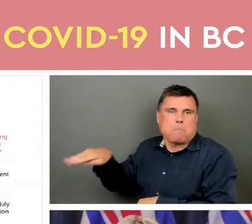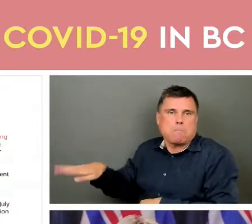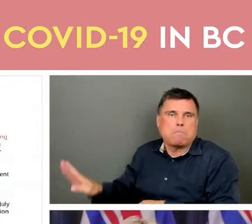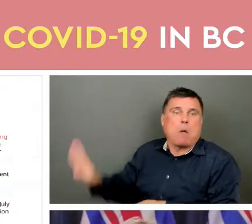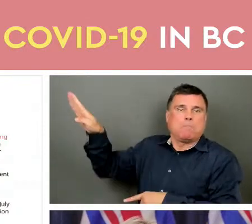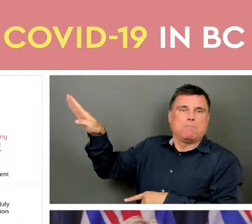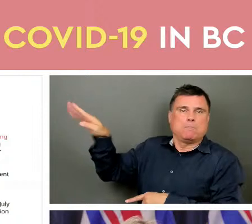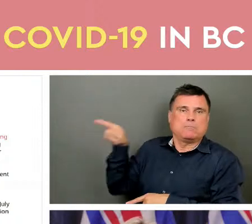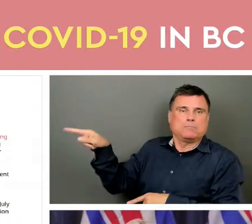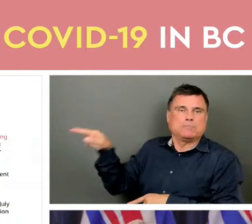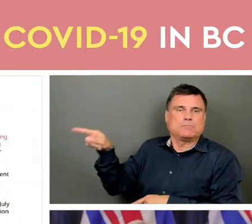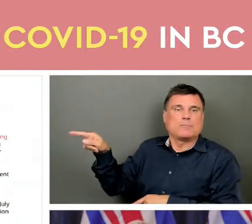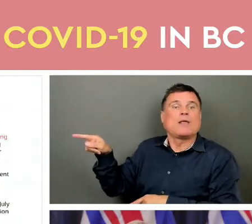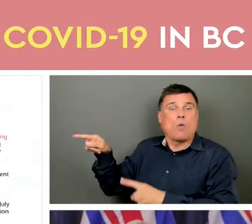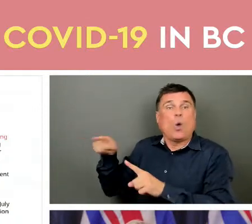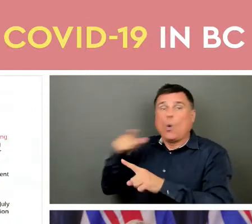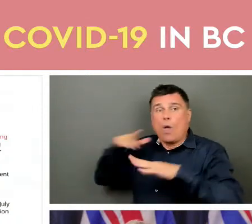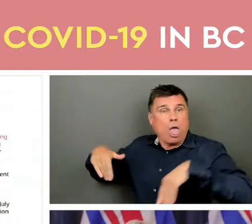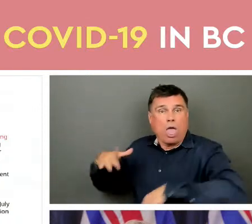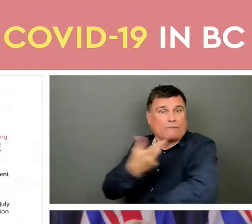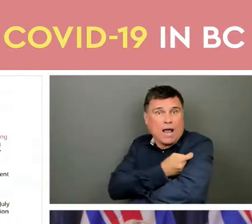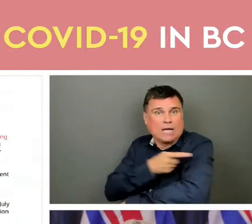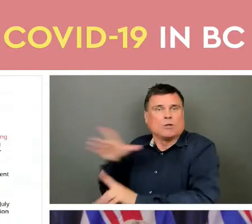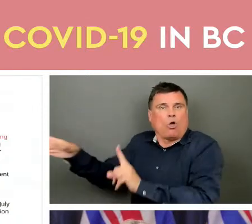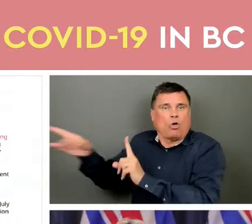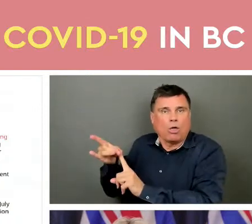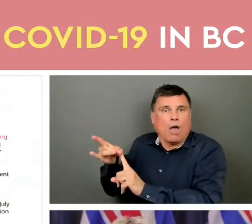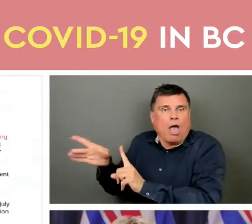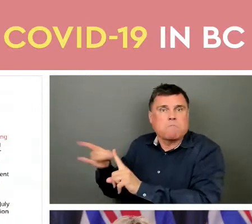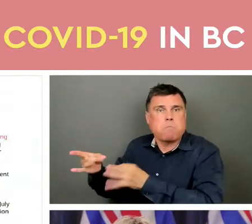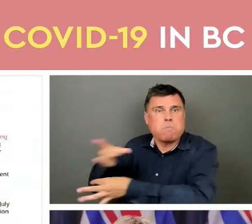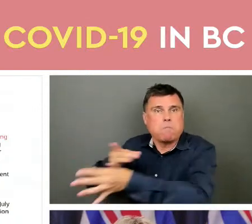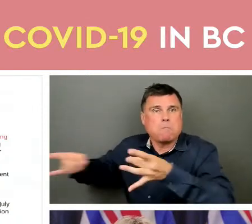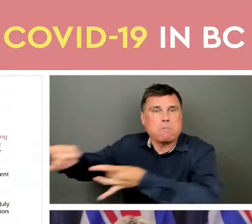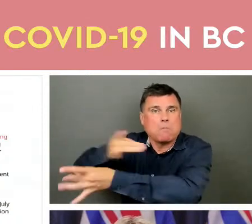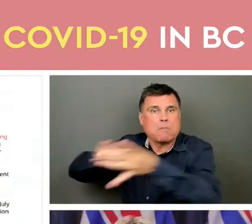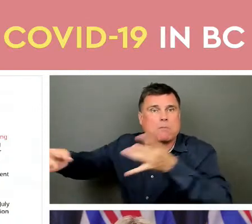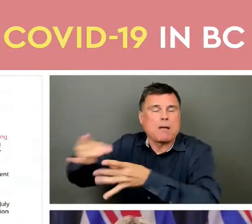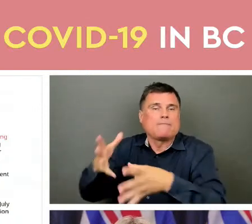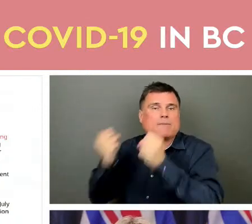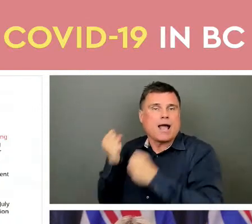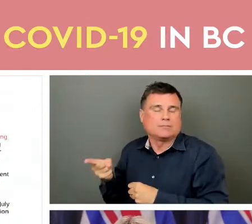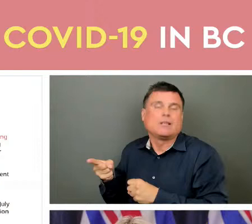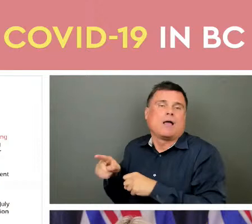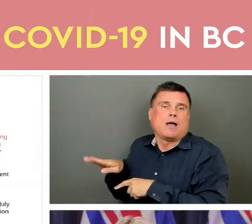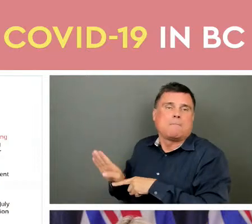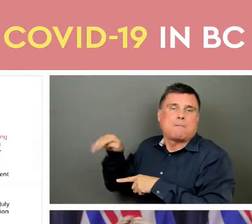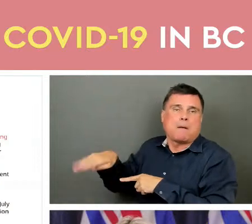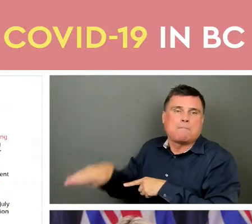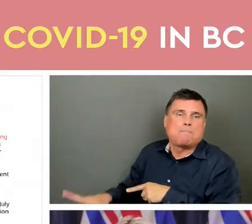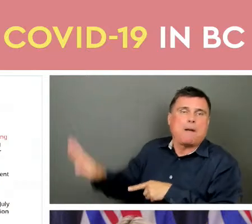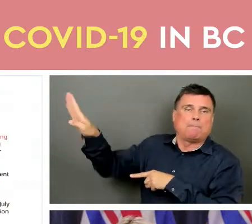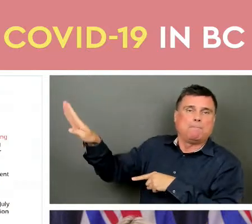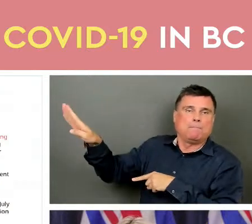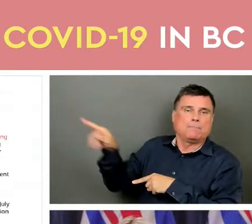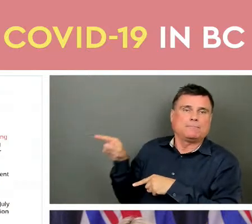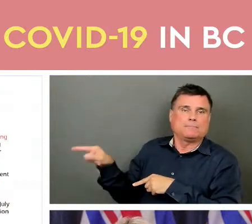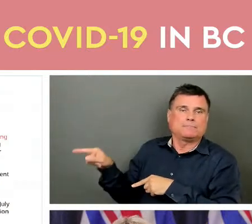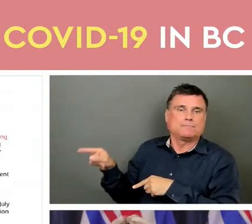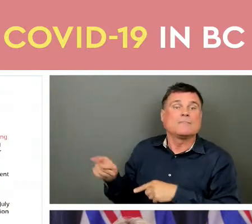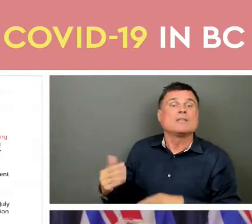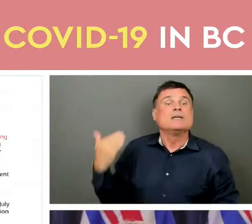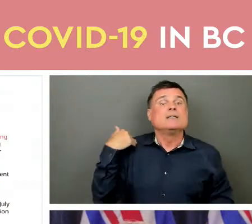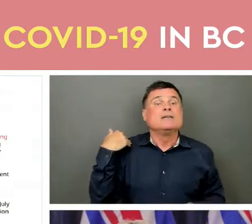contacts driven in the, primarily in the interior health. And so these are things that we could not at the time have